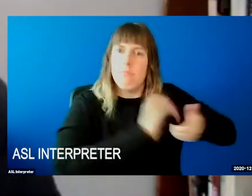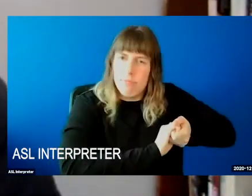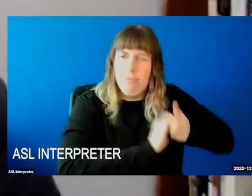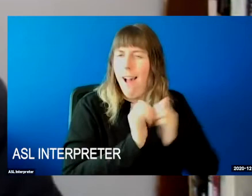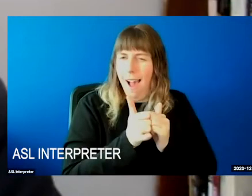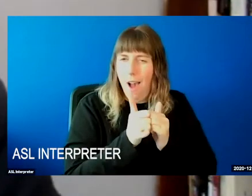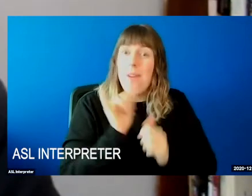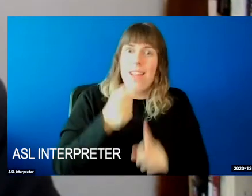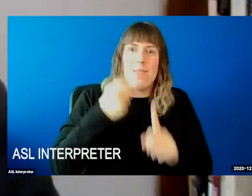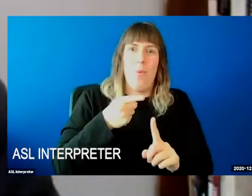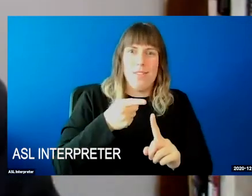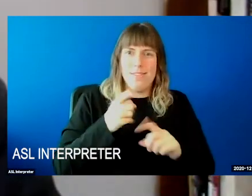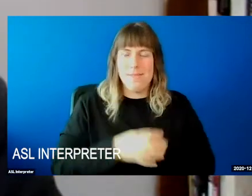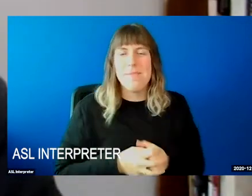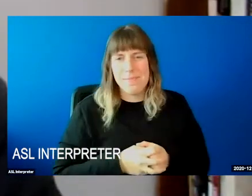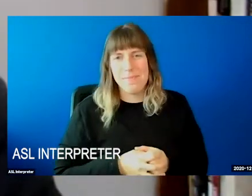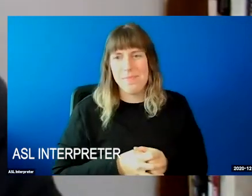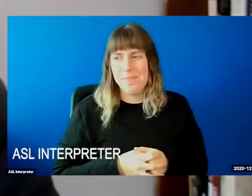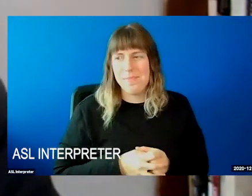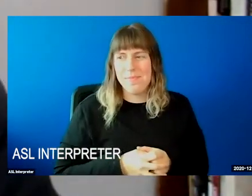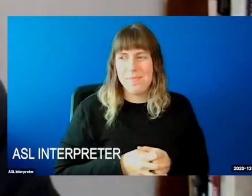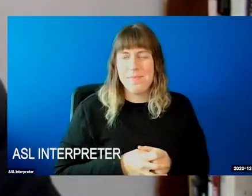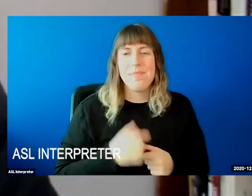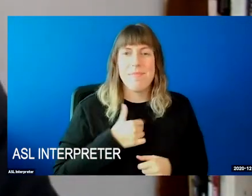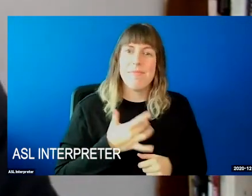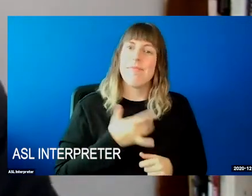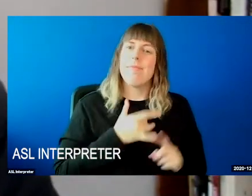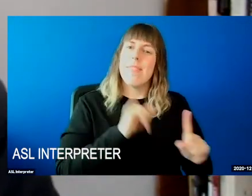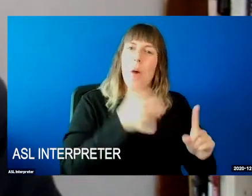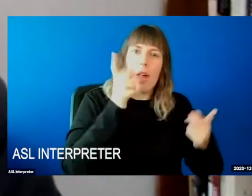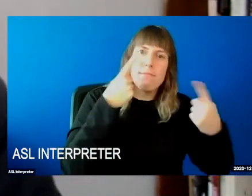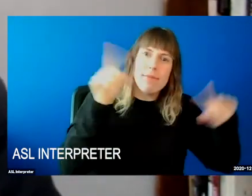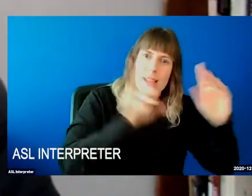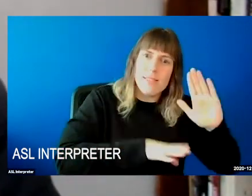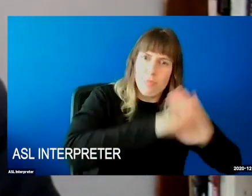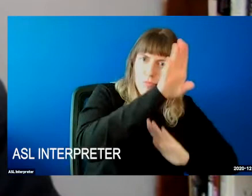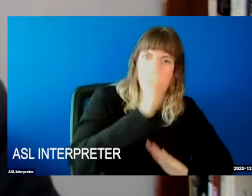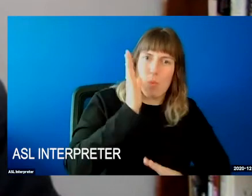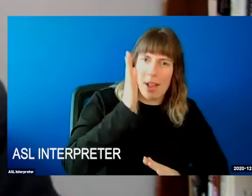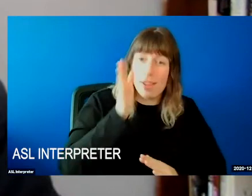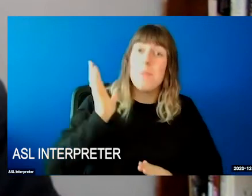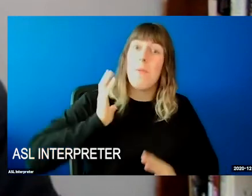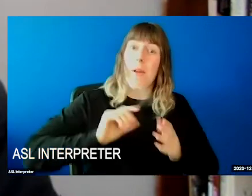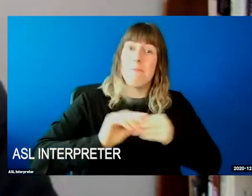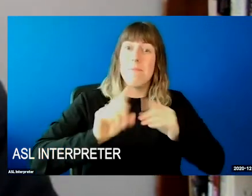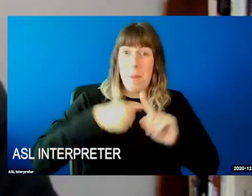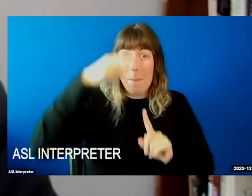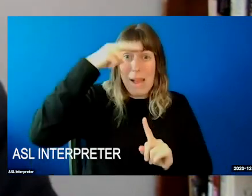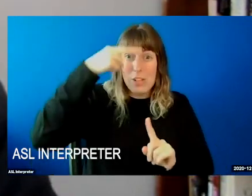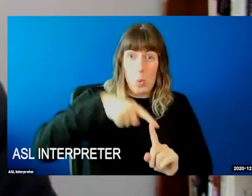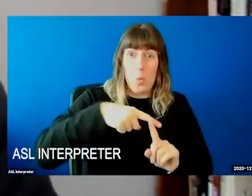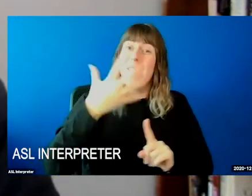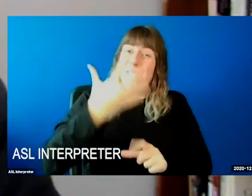I just think that's a more promising avenue. And that's why I mentioned what I said about the Mexicans. After